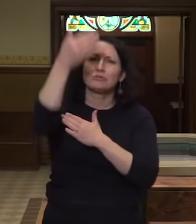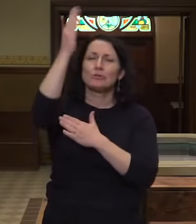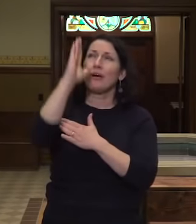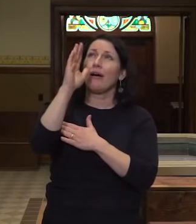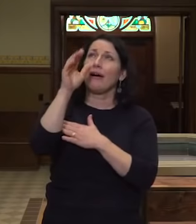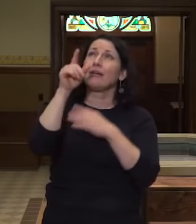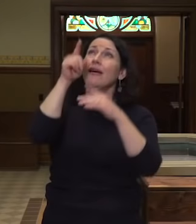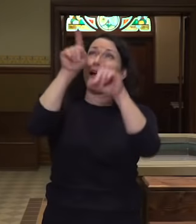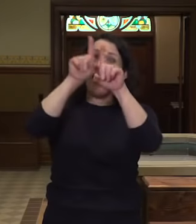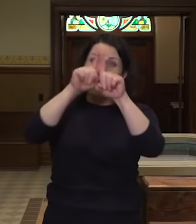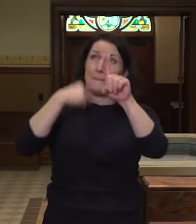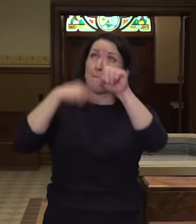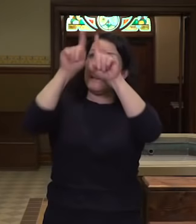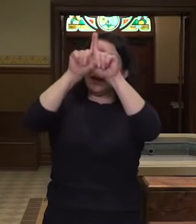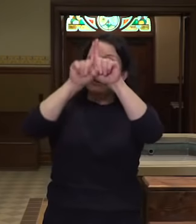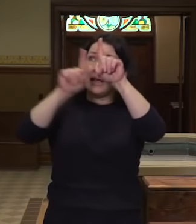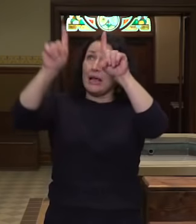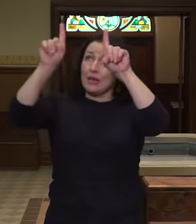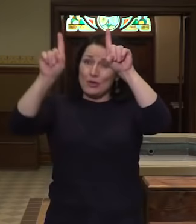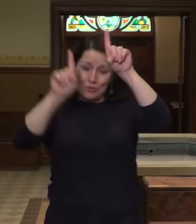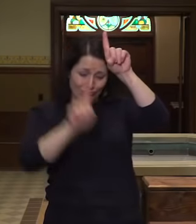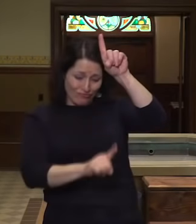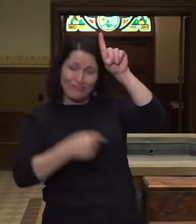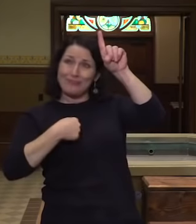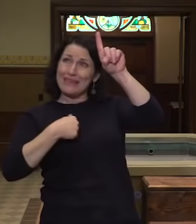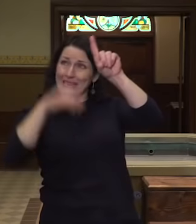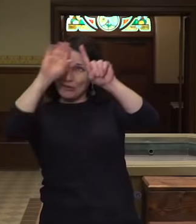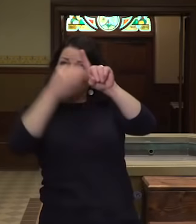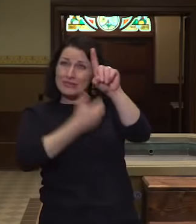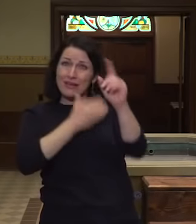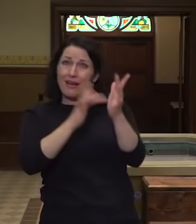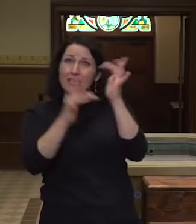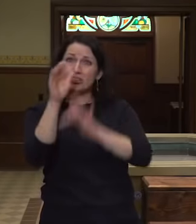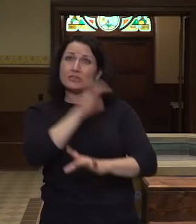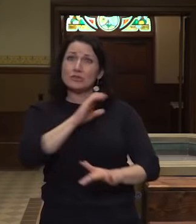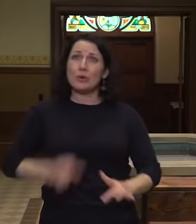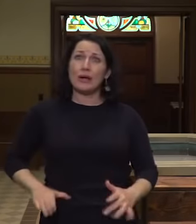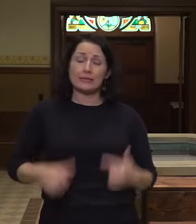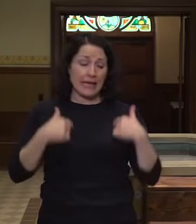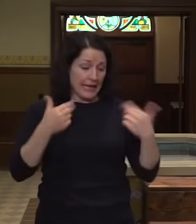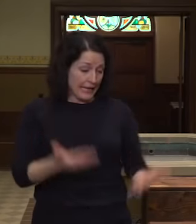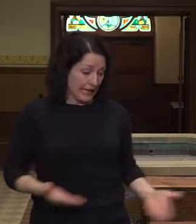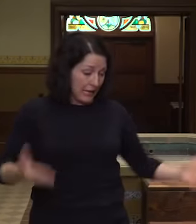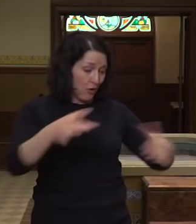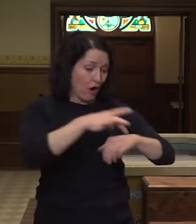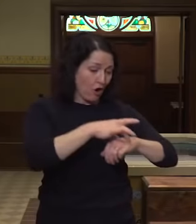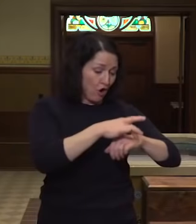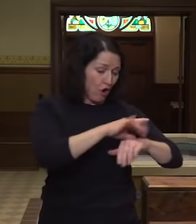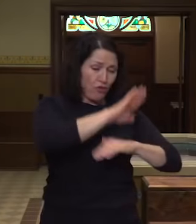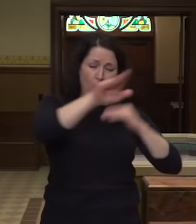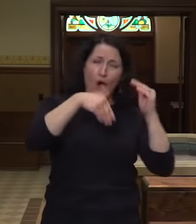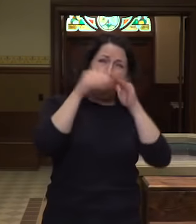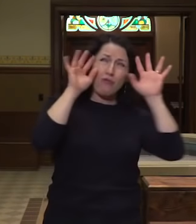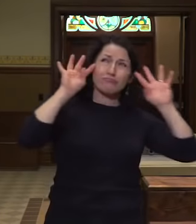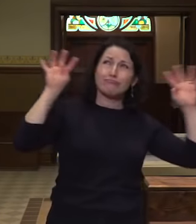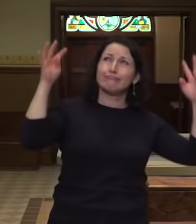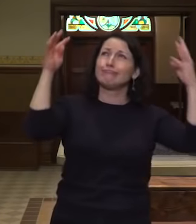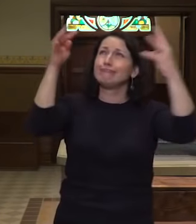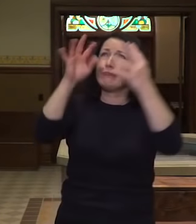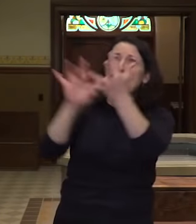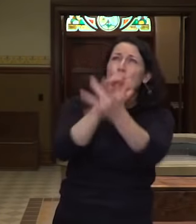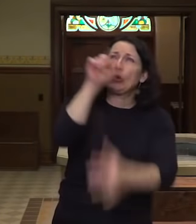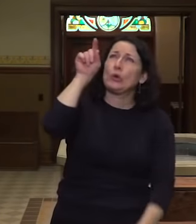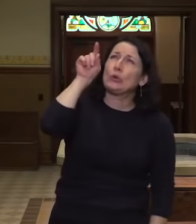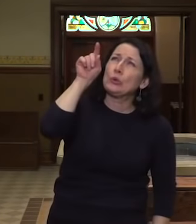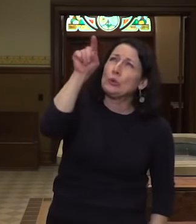you sent, Jesus Christ. I glorified you on earth by accomplishing the work that